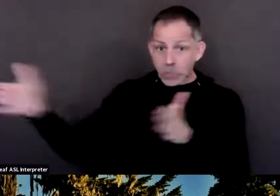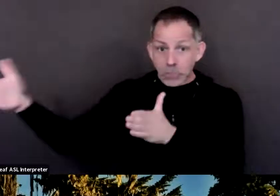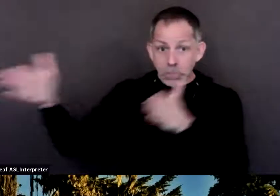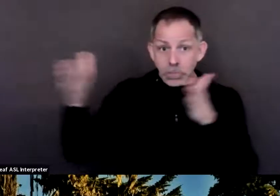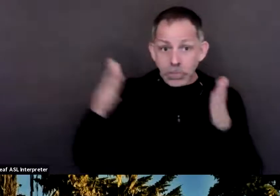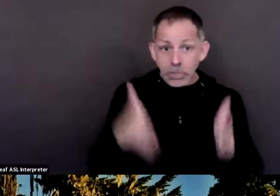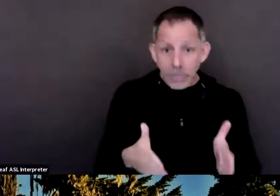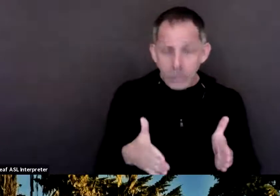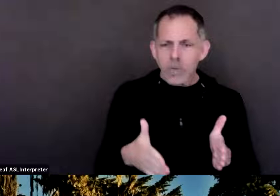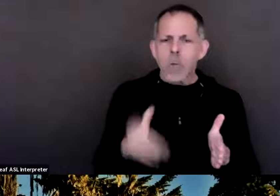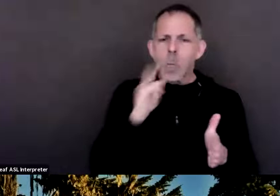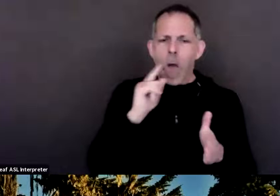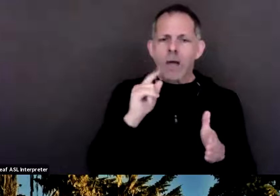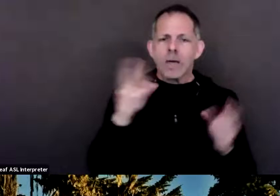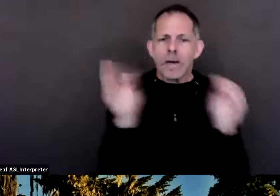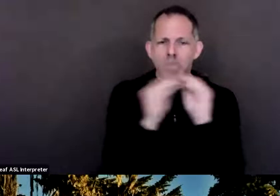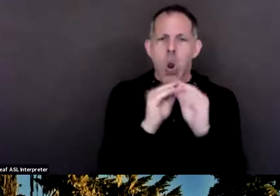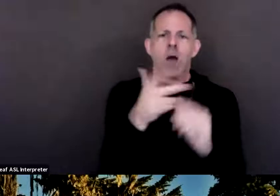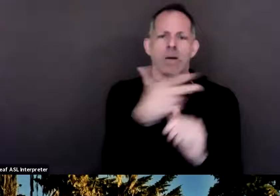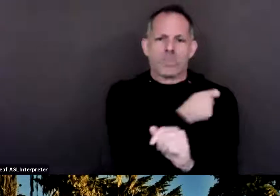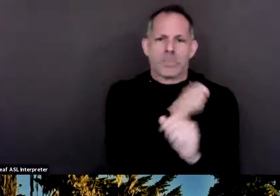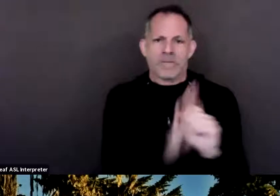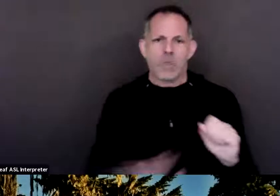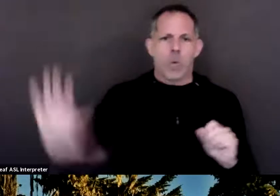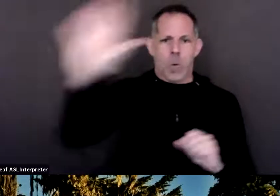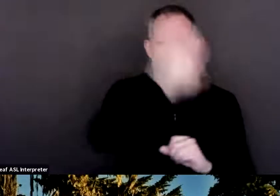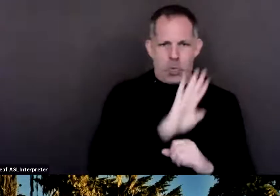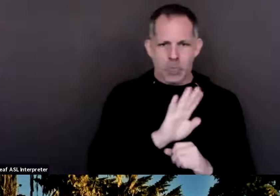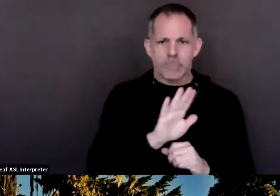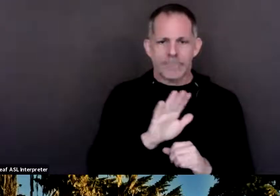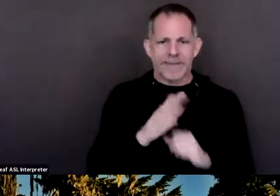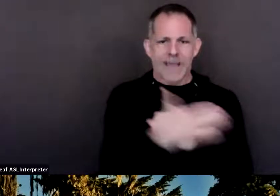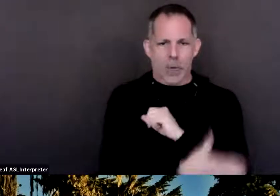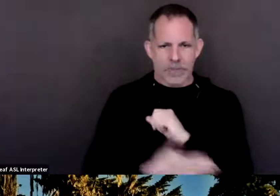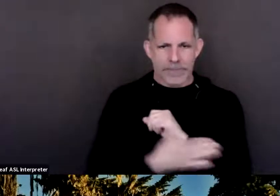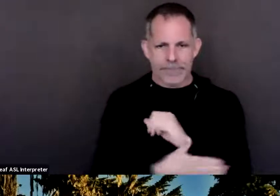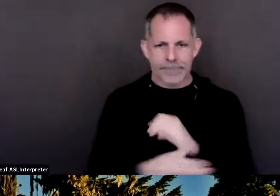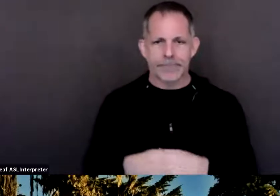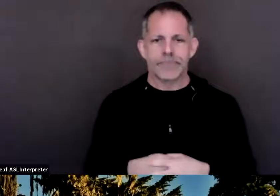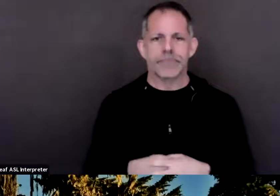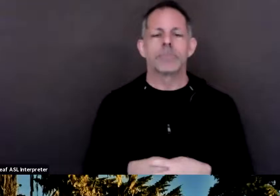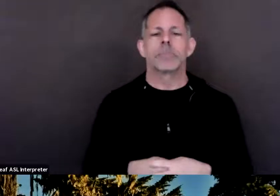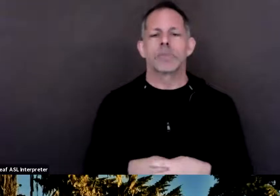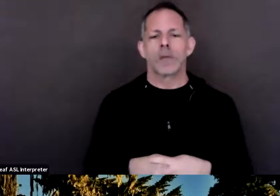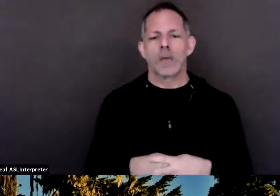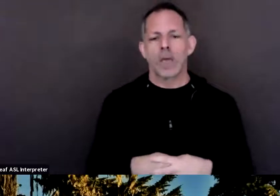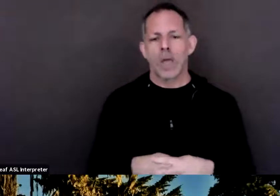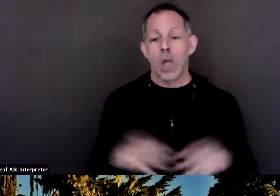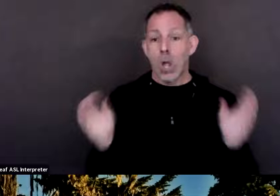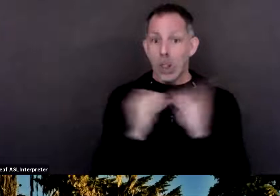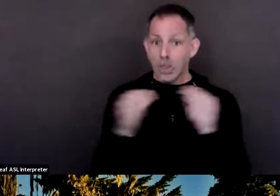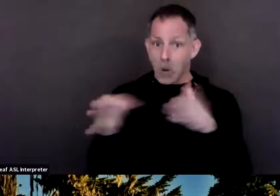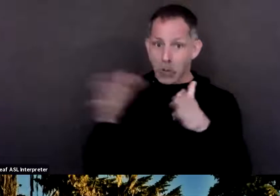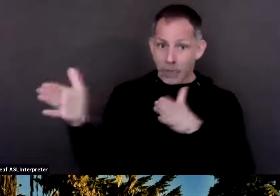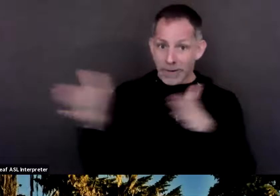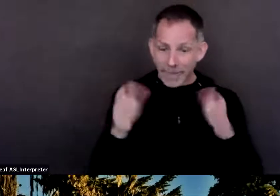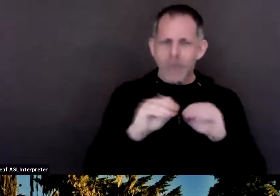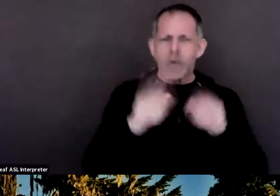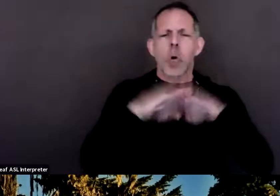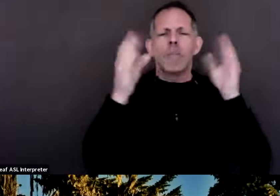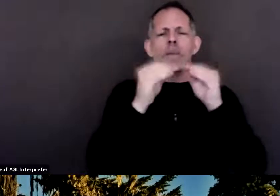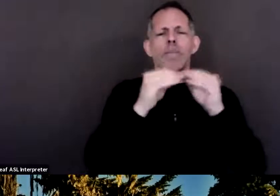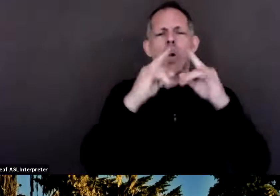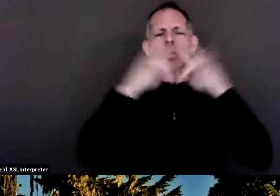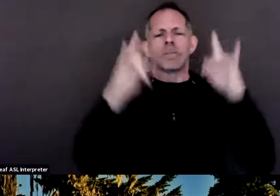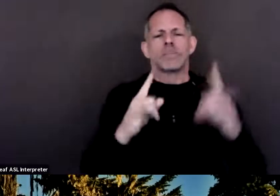And so part of it for us is getting these sites open, getting the processes well established so that when more vaccine